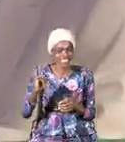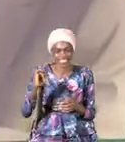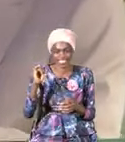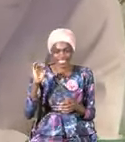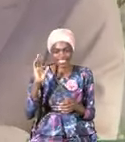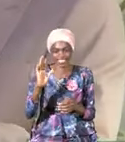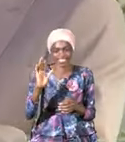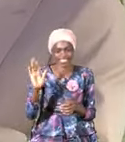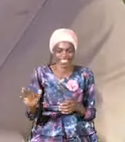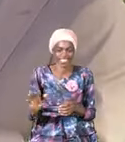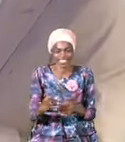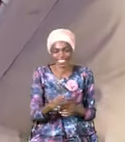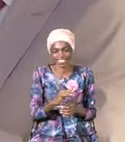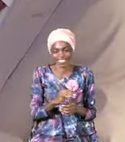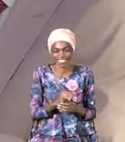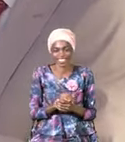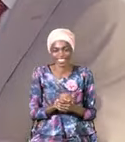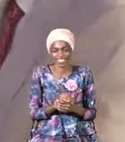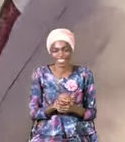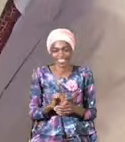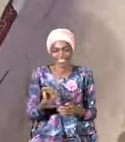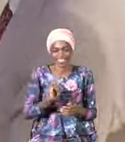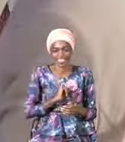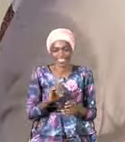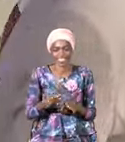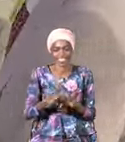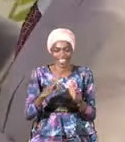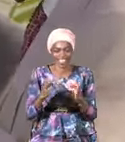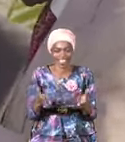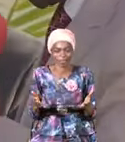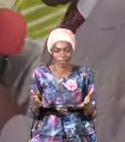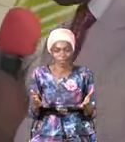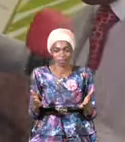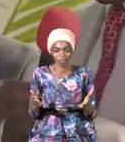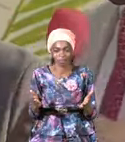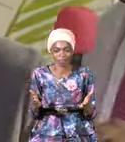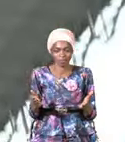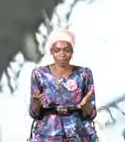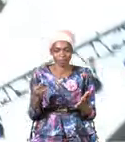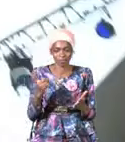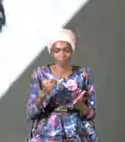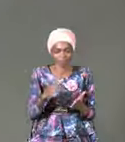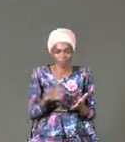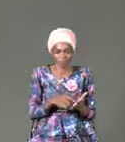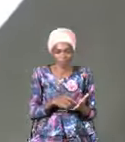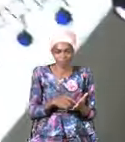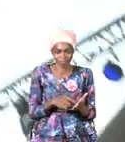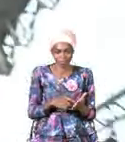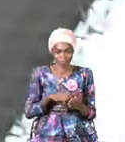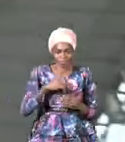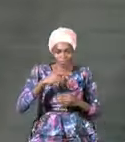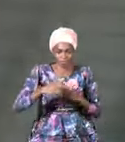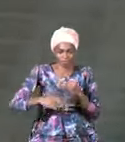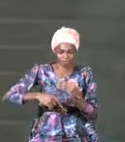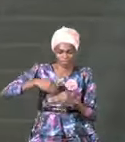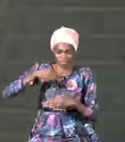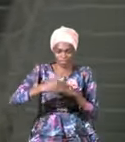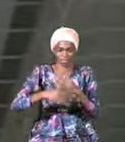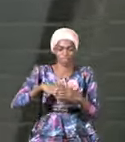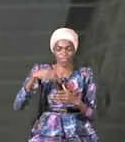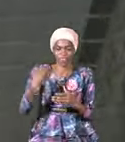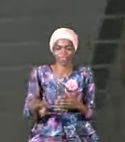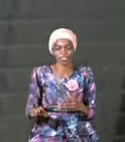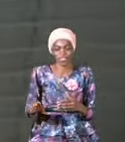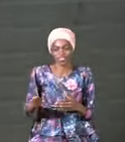Please, I open the scroll of gratitude.